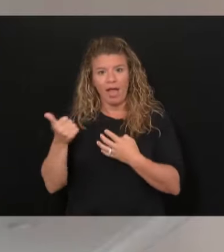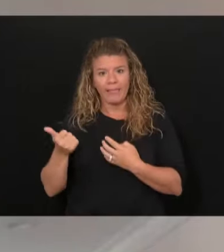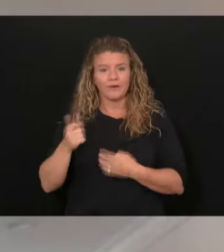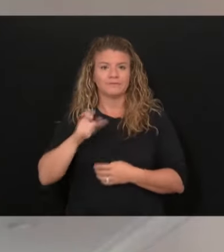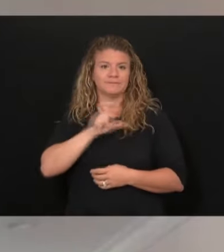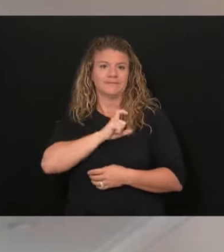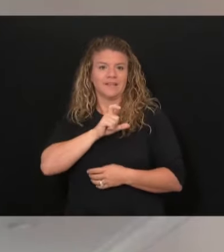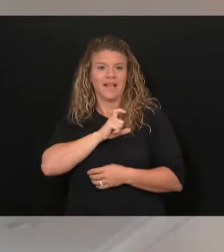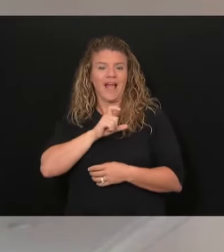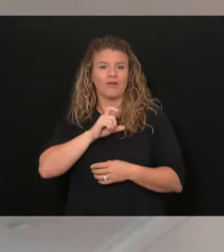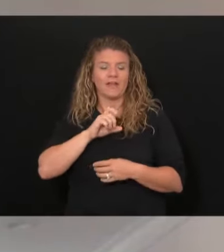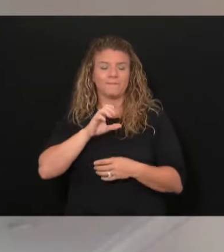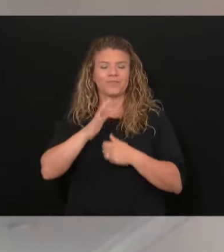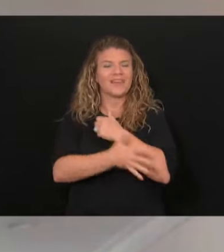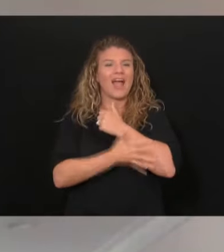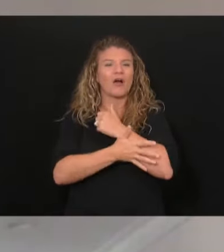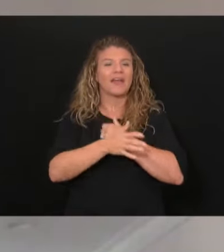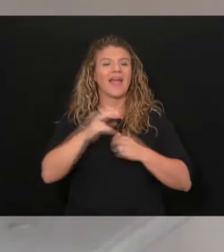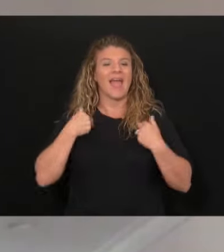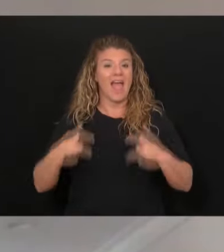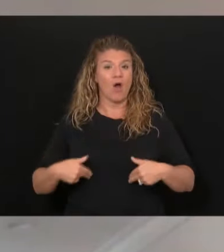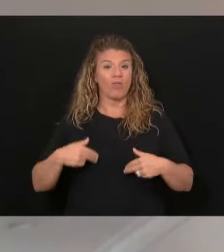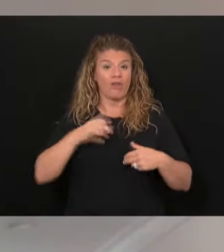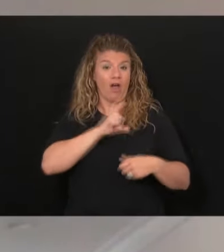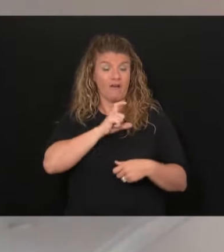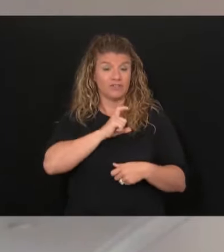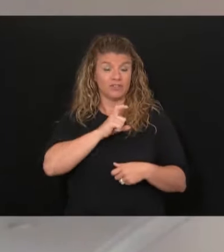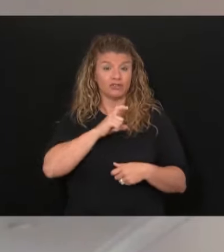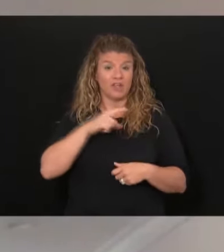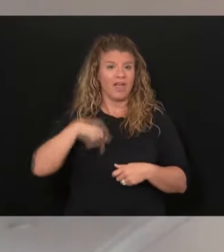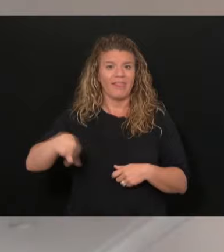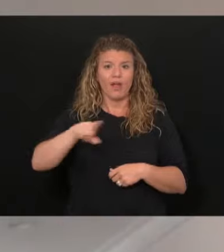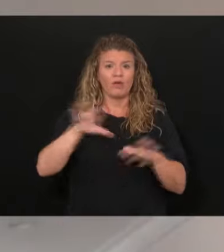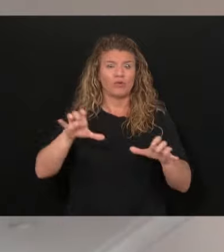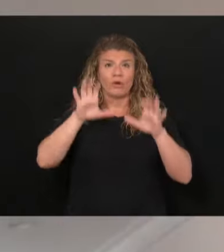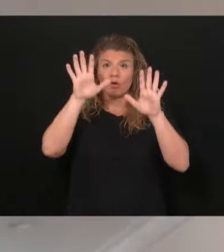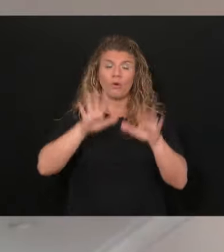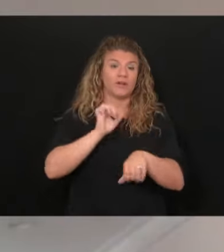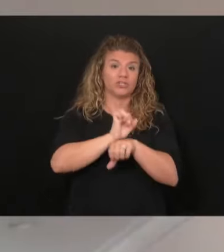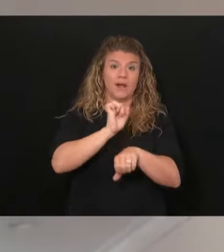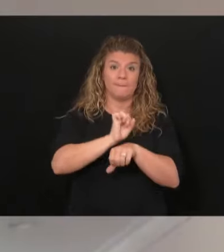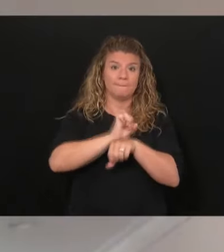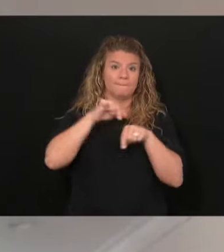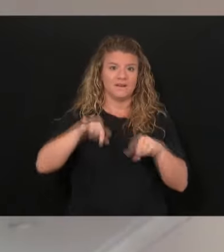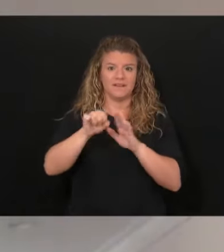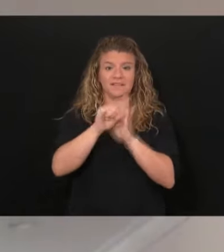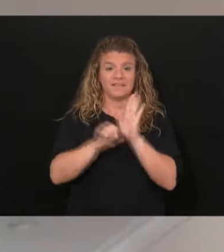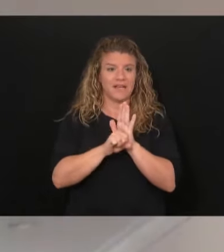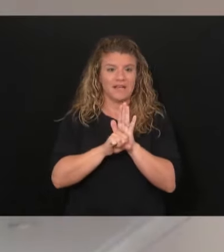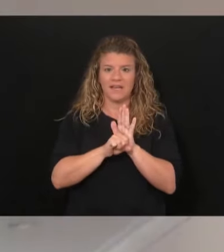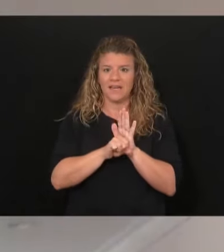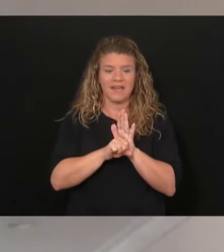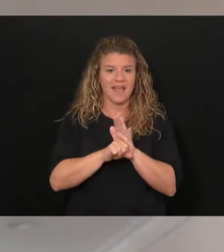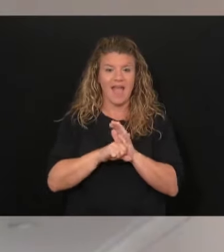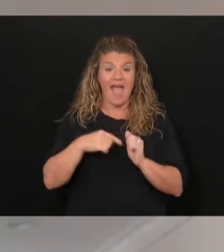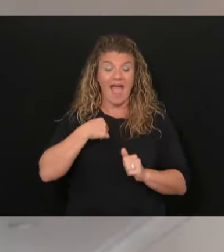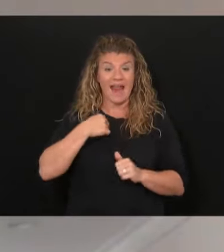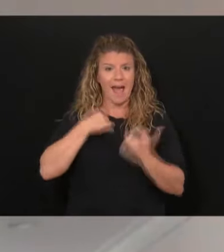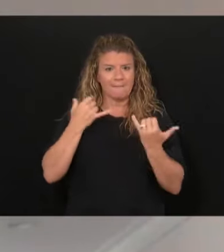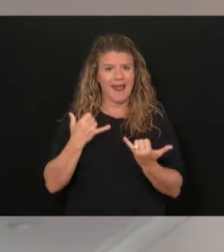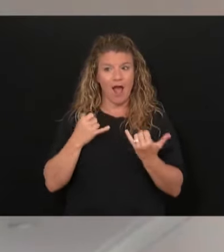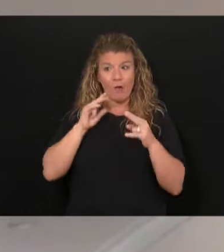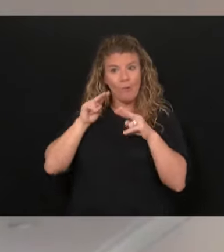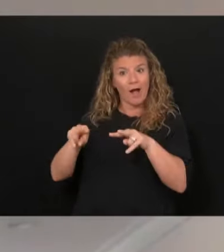local health departments. They're really doing an extraordinary job for our state. And again, getting a backstage view of this, I